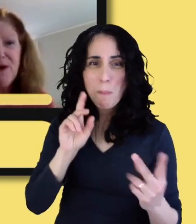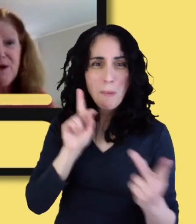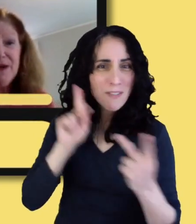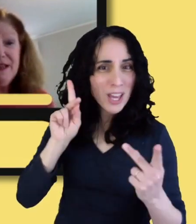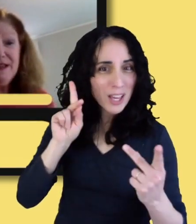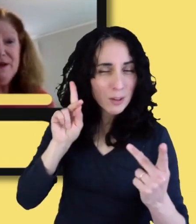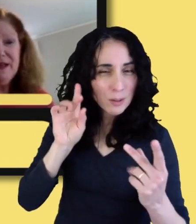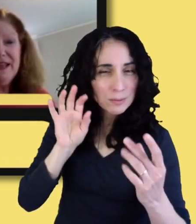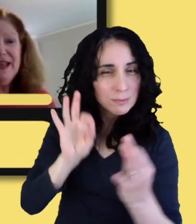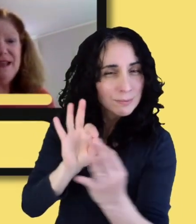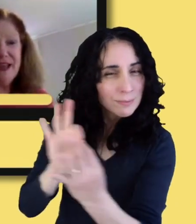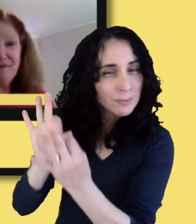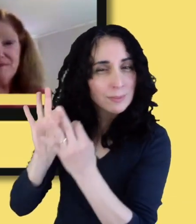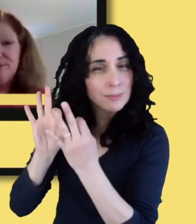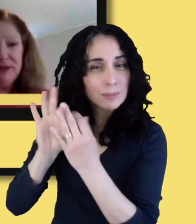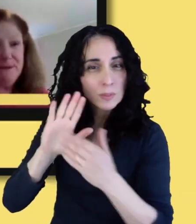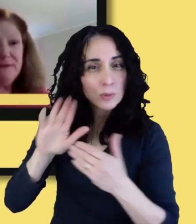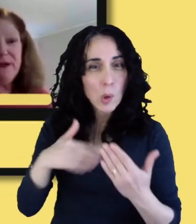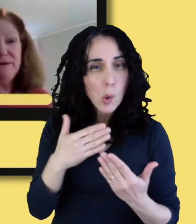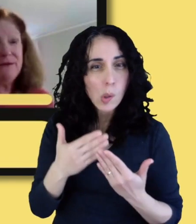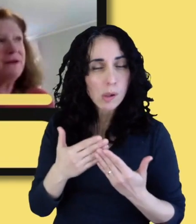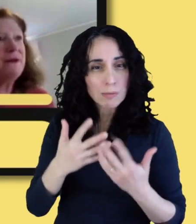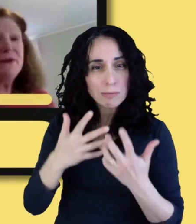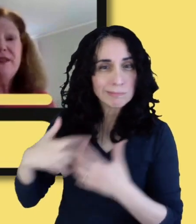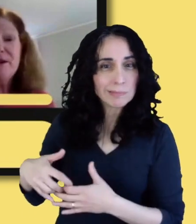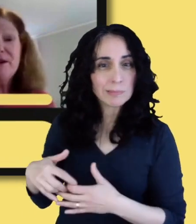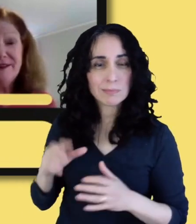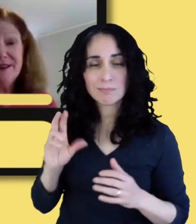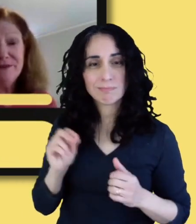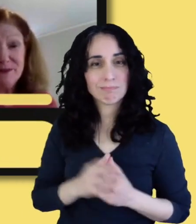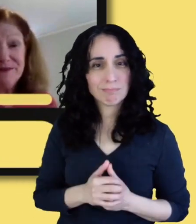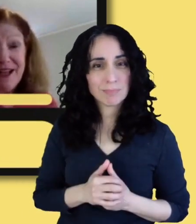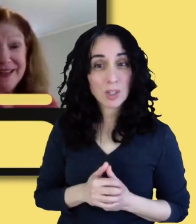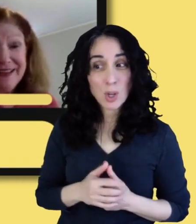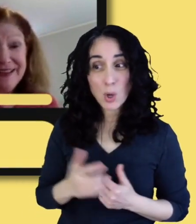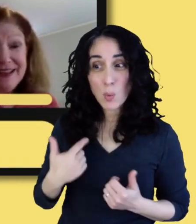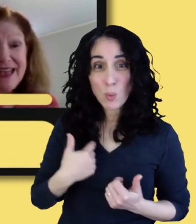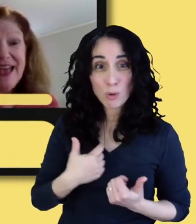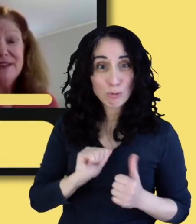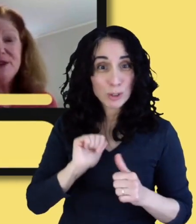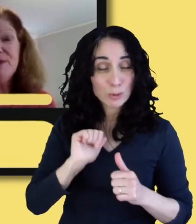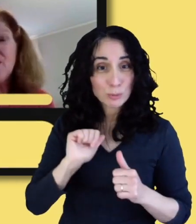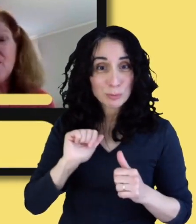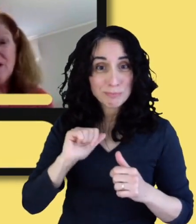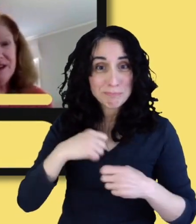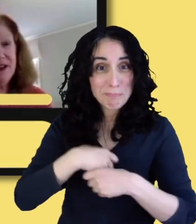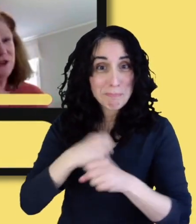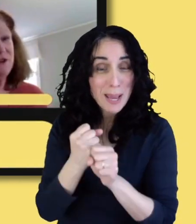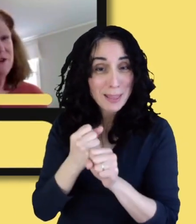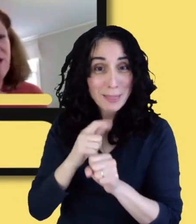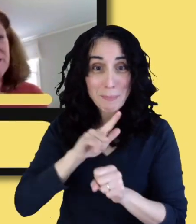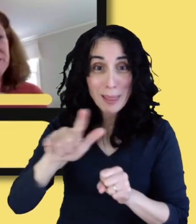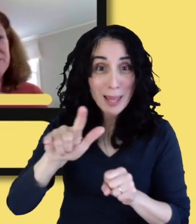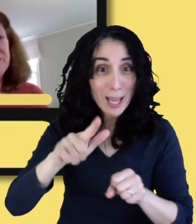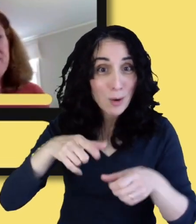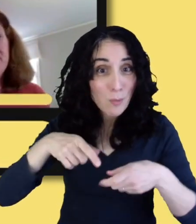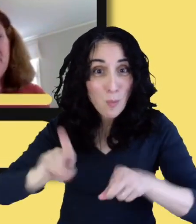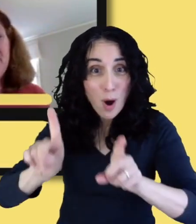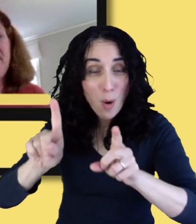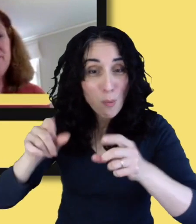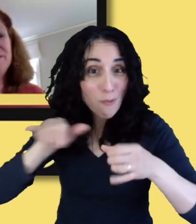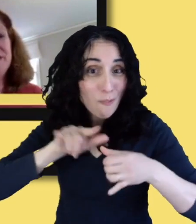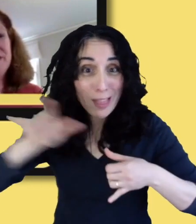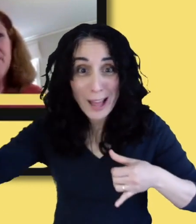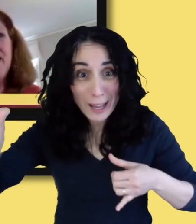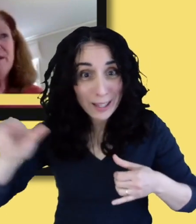job. We're all, kind of putting the airplane together as we're flying it. And so we're all in uncharted waters.